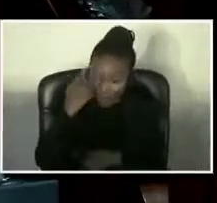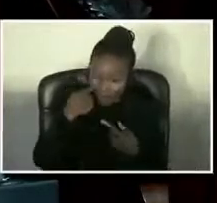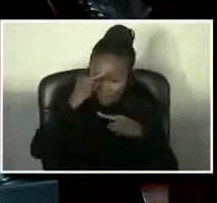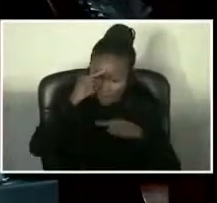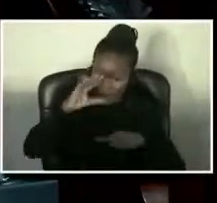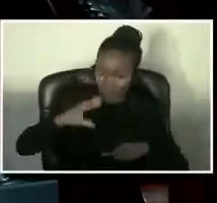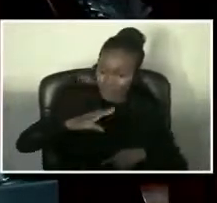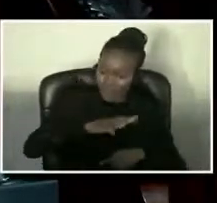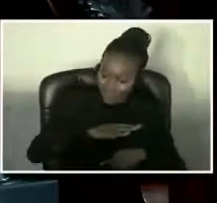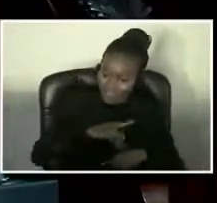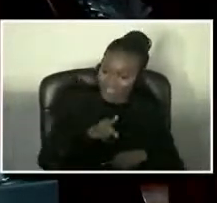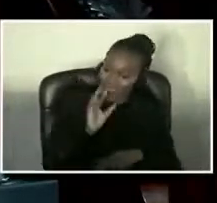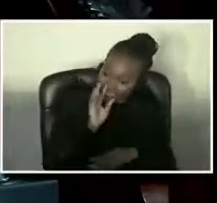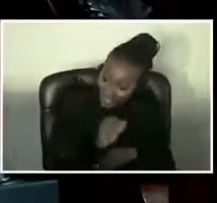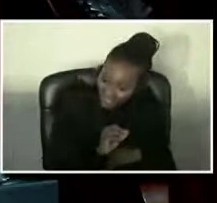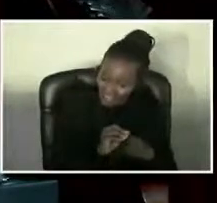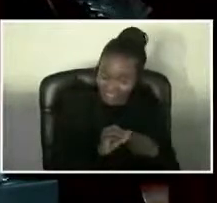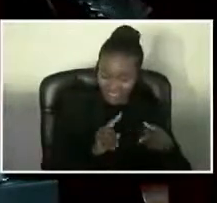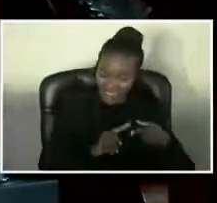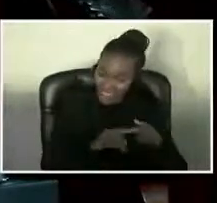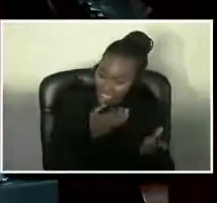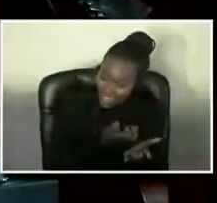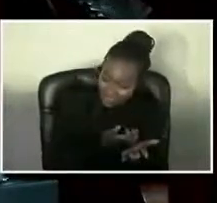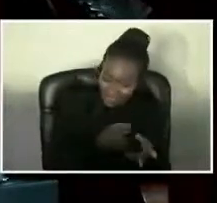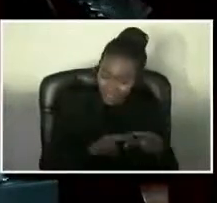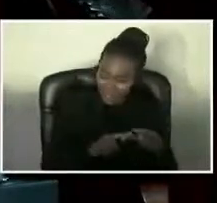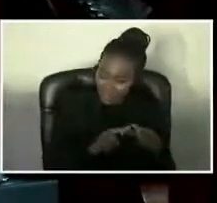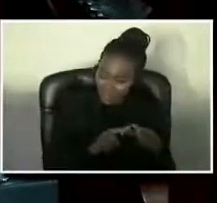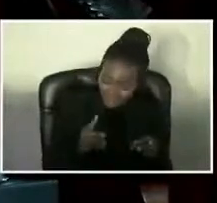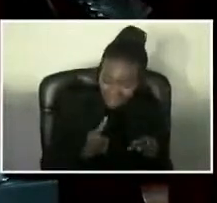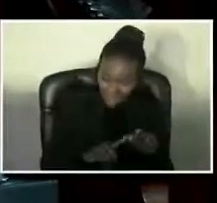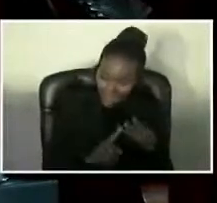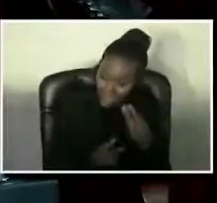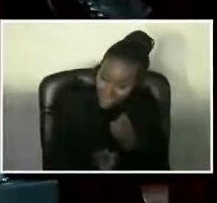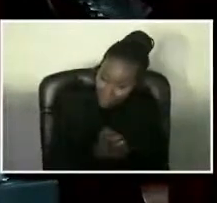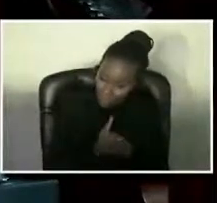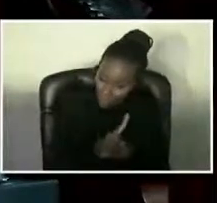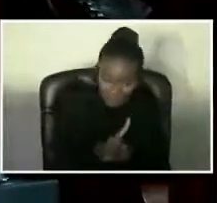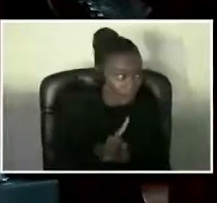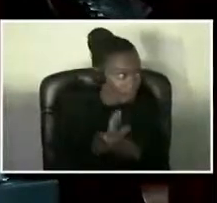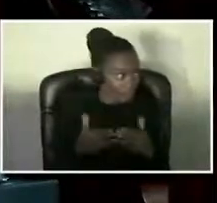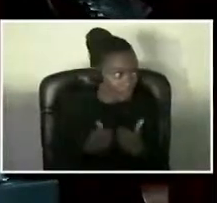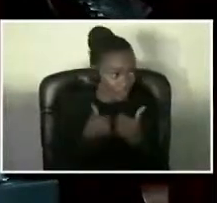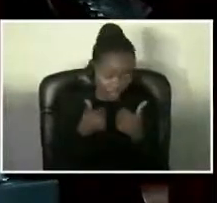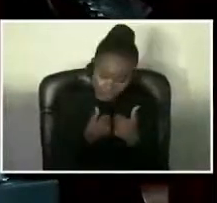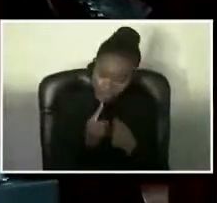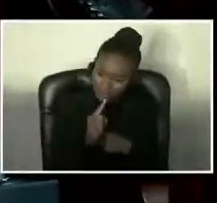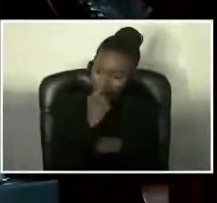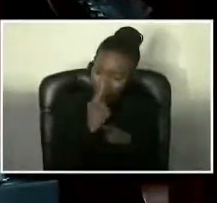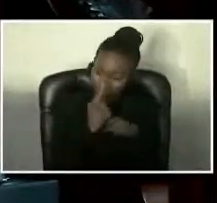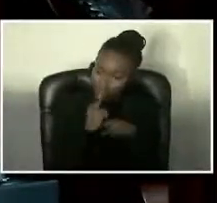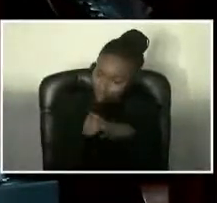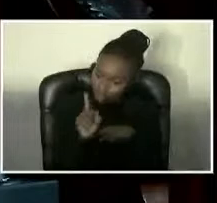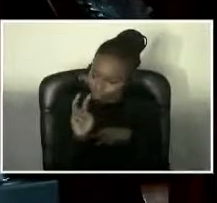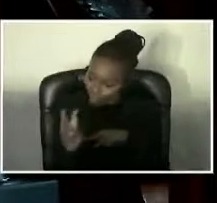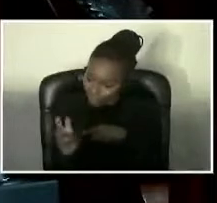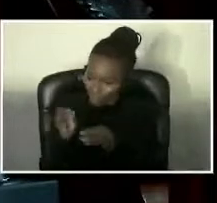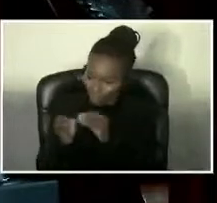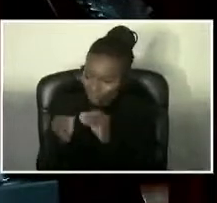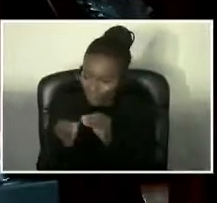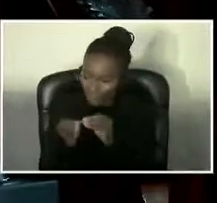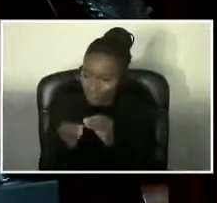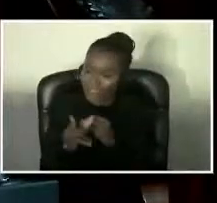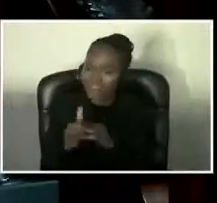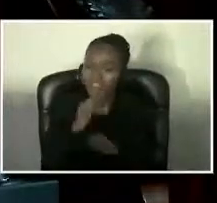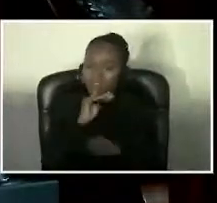specificity gopi nini the great engine and where there are challenges we are the first ones to go and correct so why can't stand